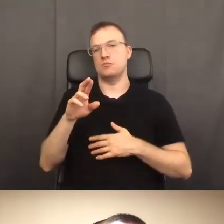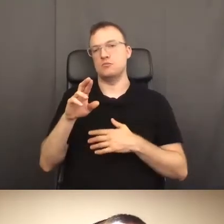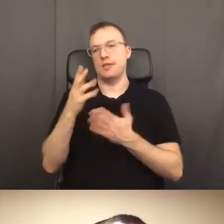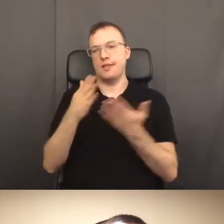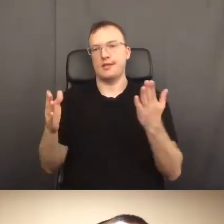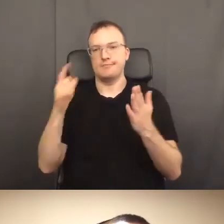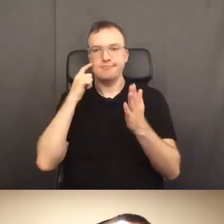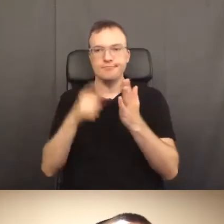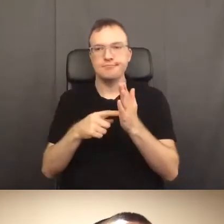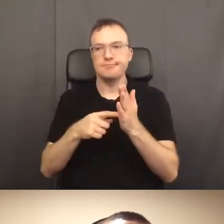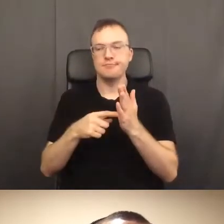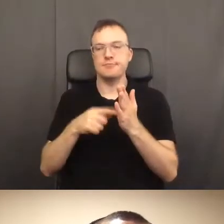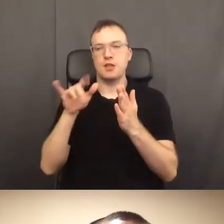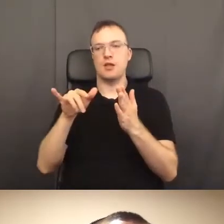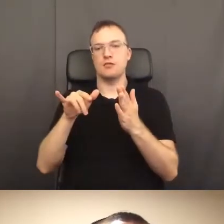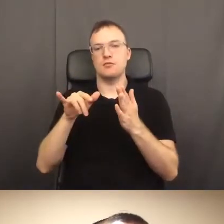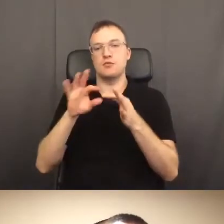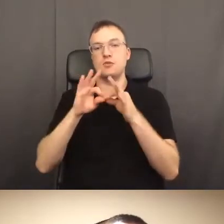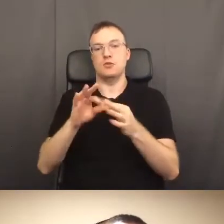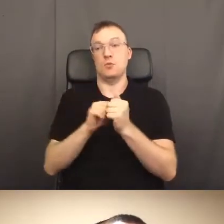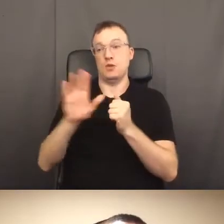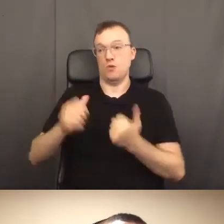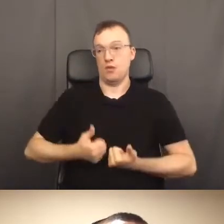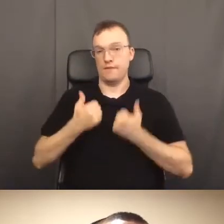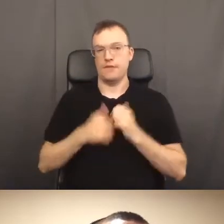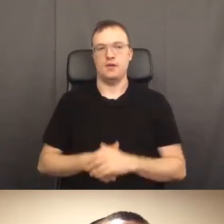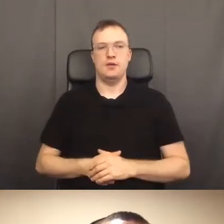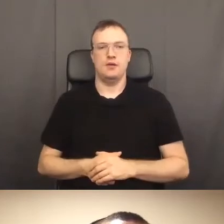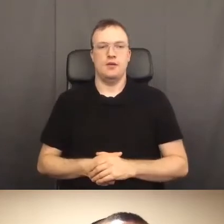that kind of related to your life?